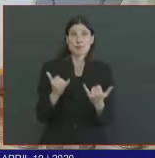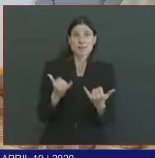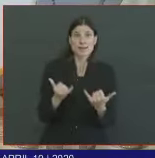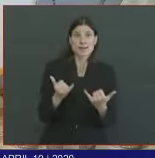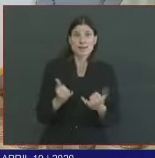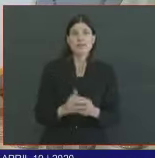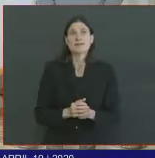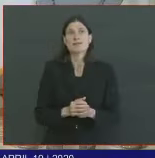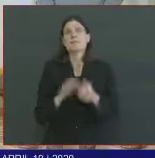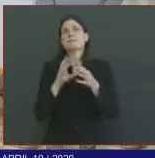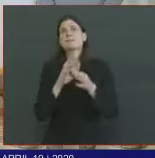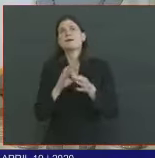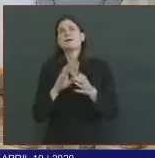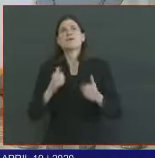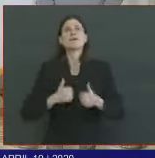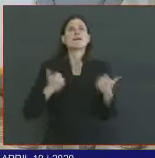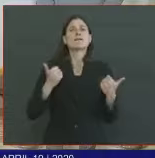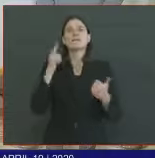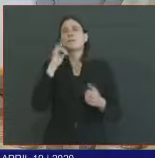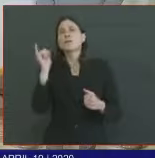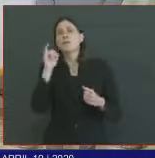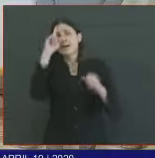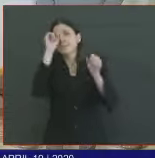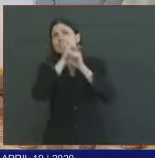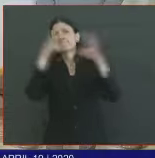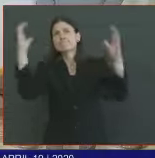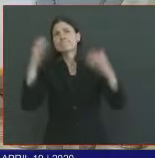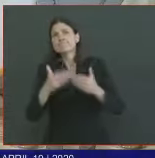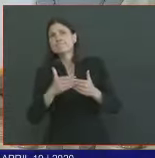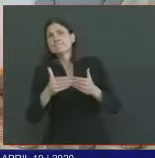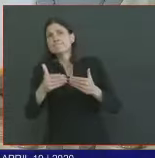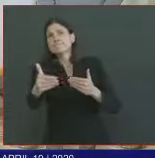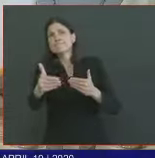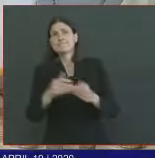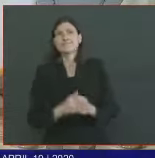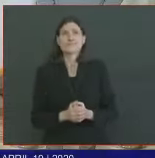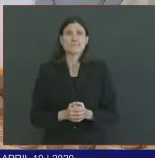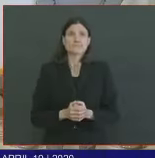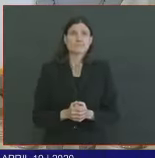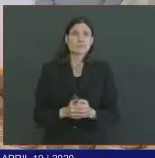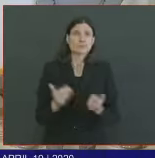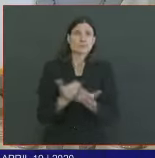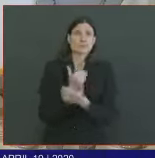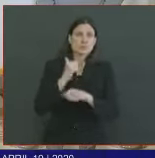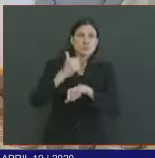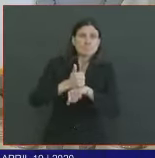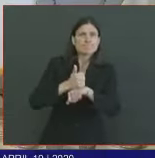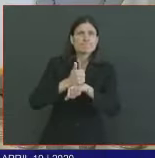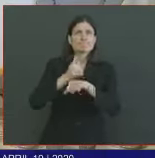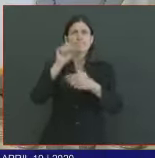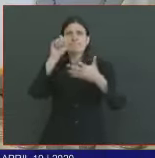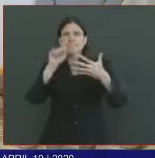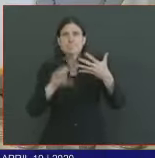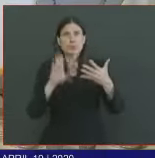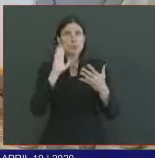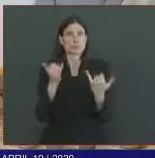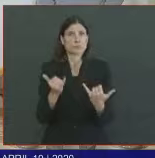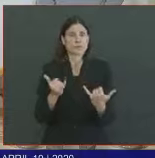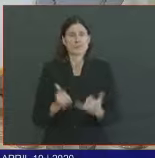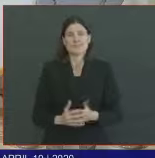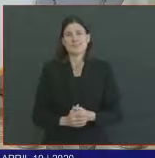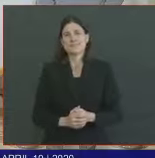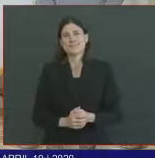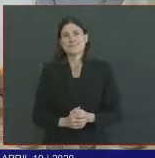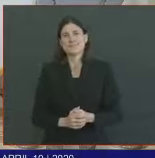like under a set of new conditions as we look forward to getting out from the extra rigid conditions under which we've